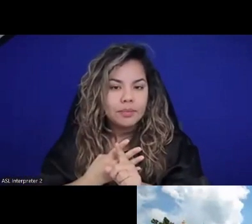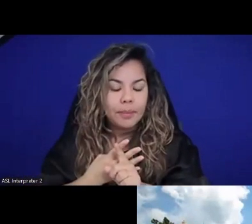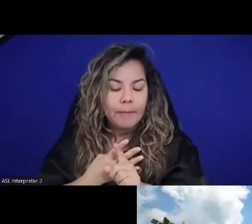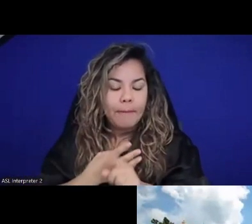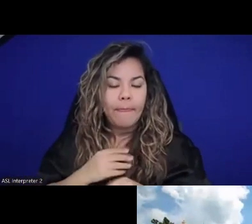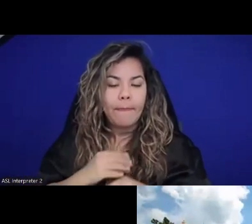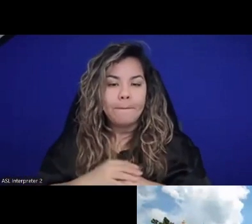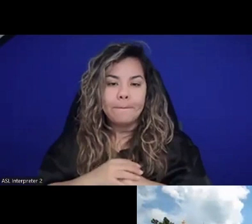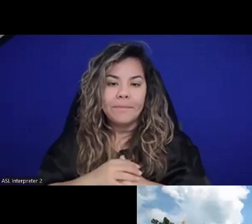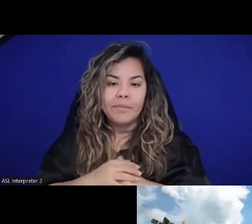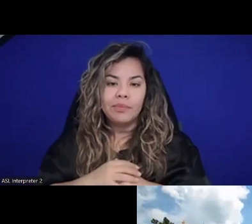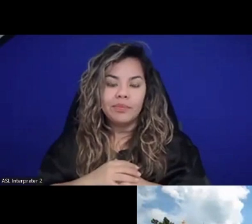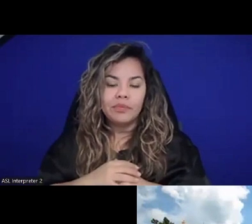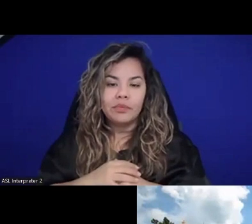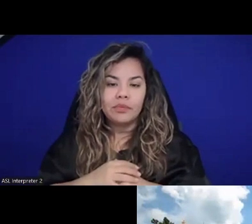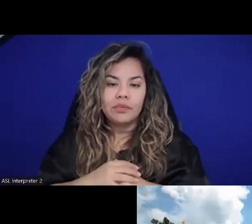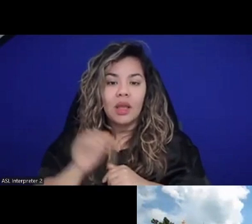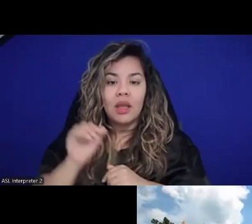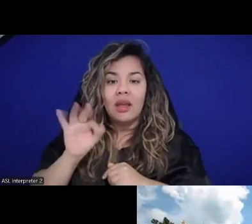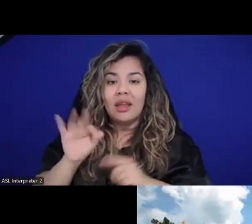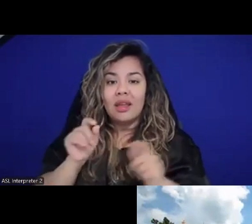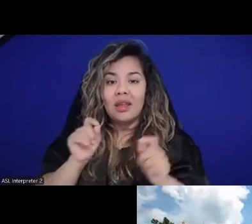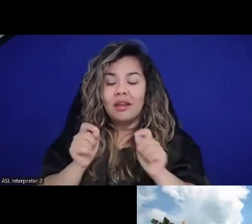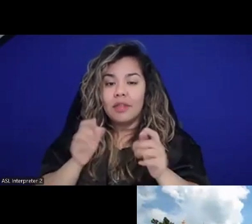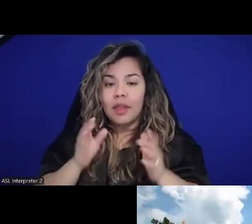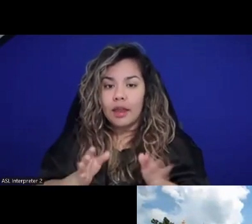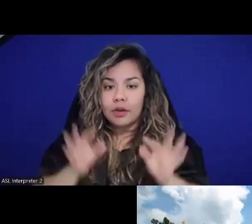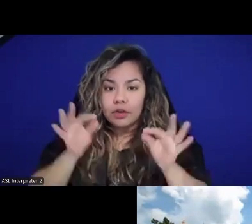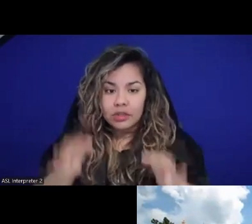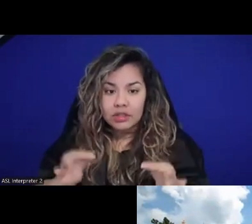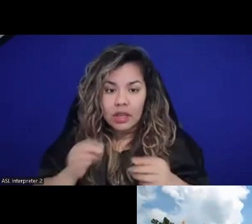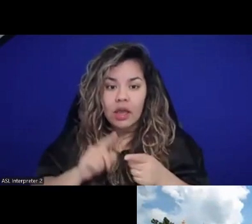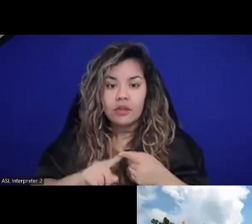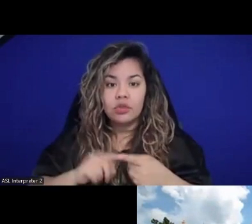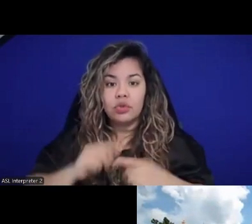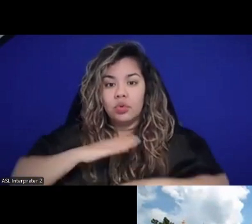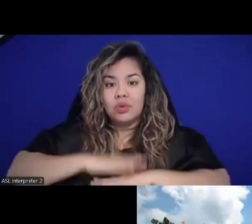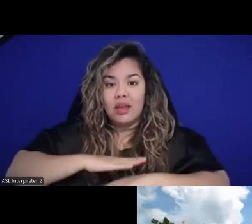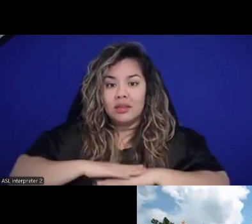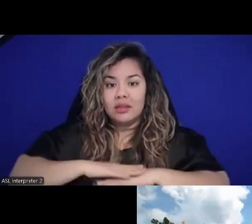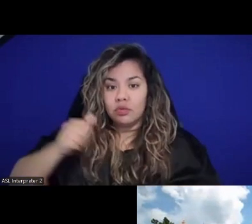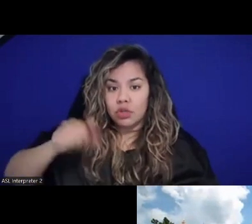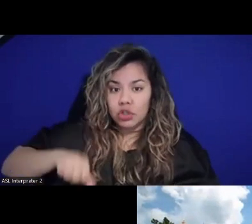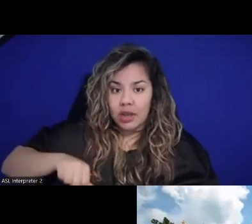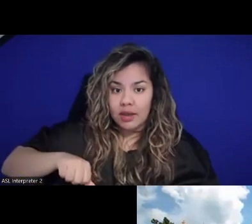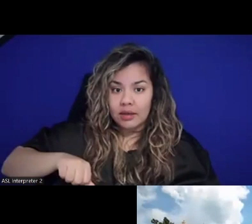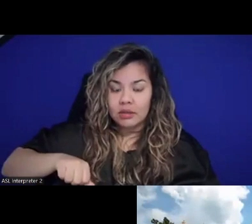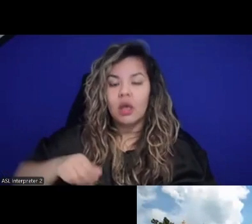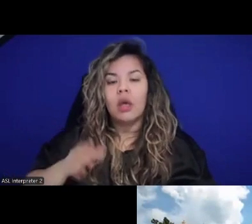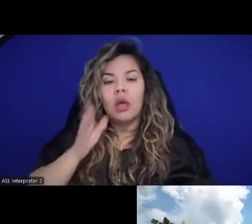the editor decided to desk reject, you will hear from us a lot quicker,